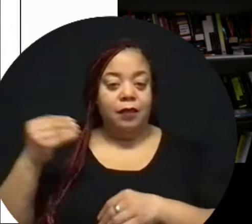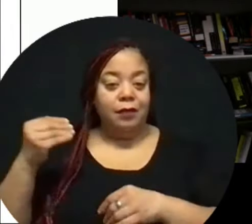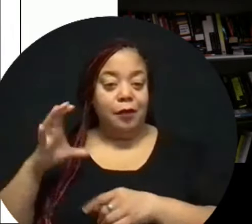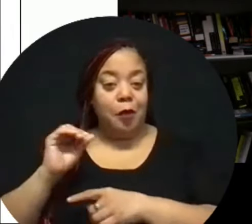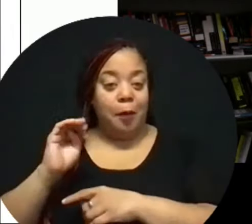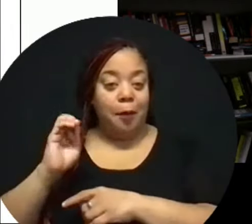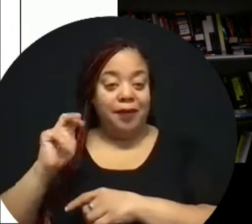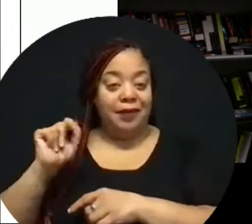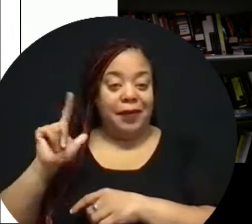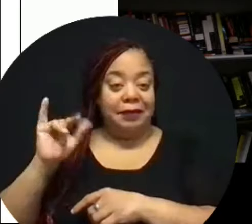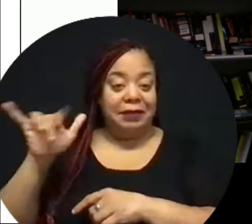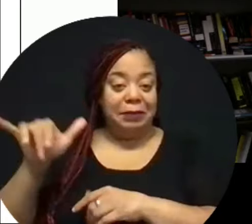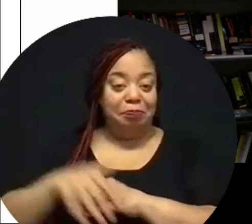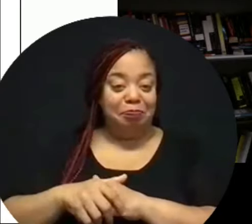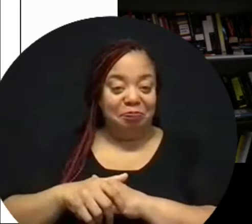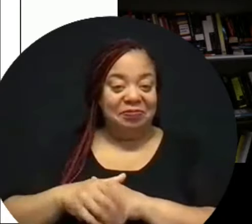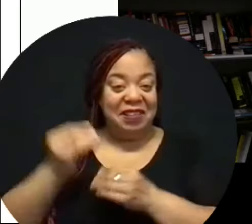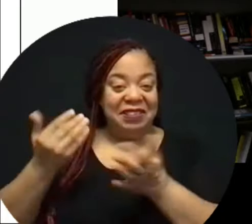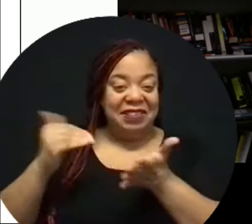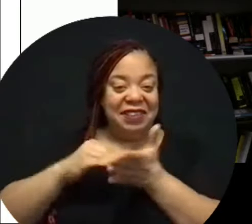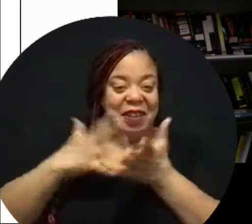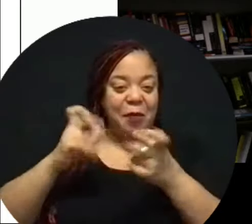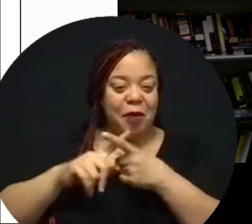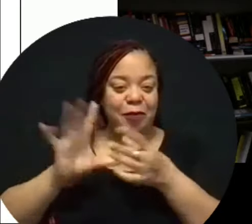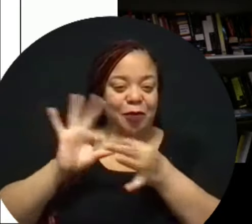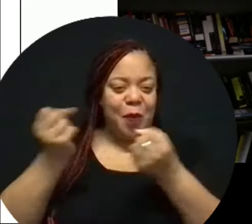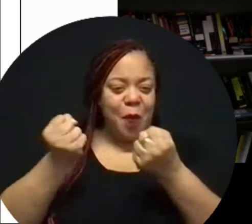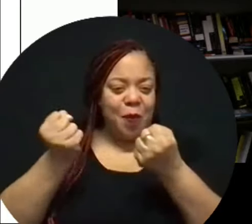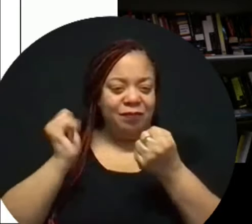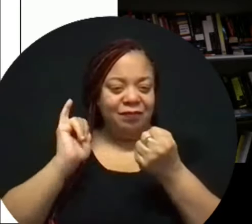we plot a green future.